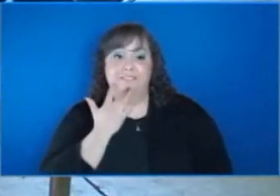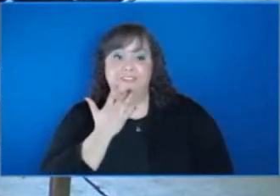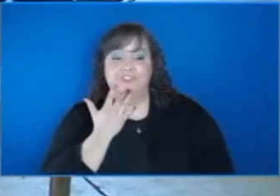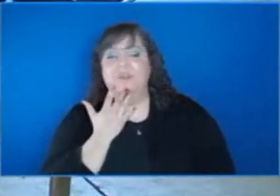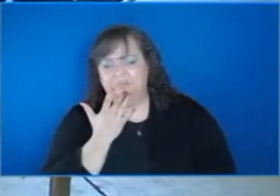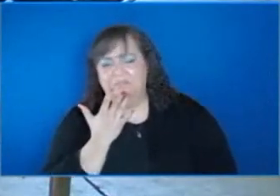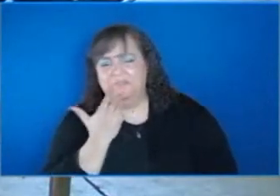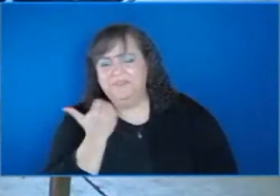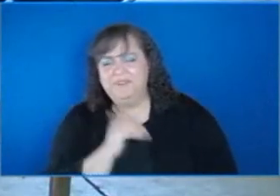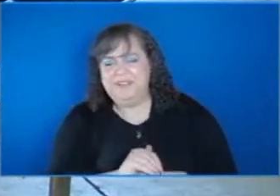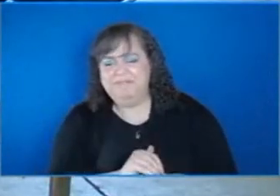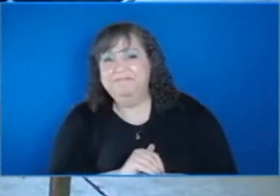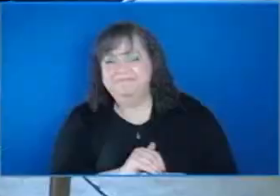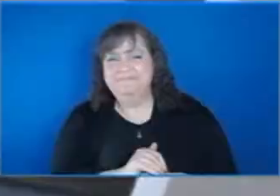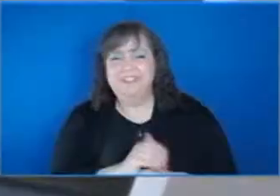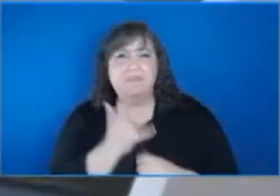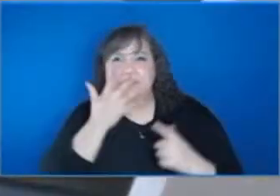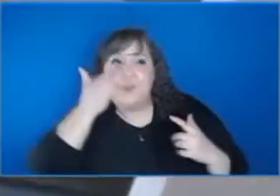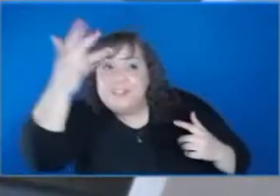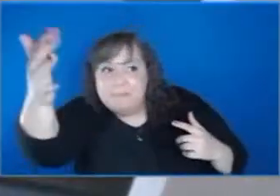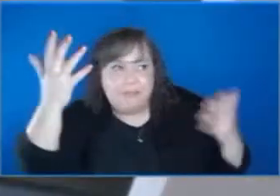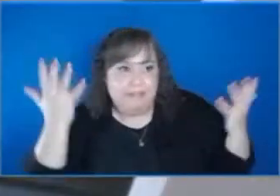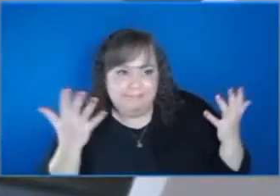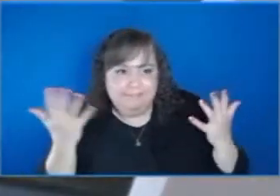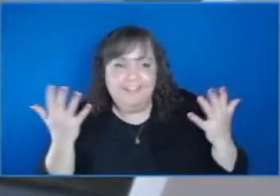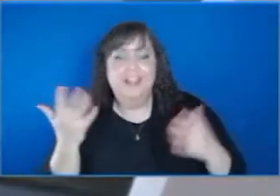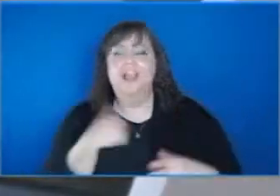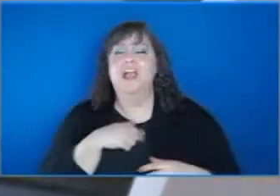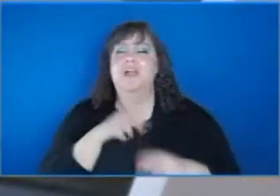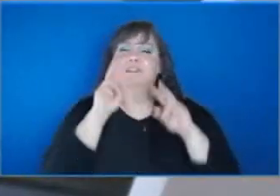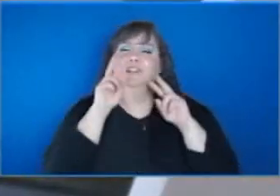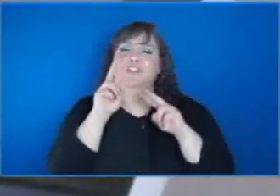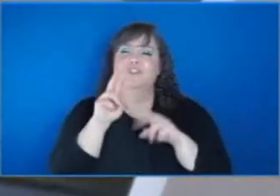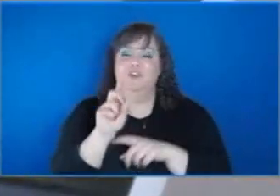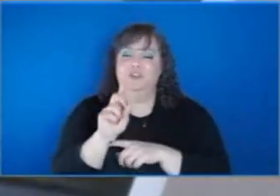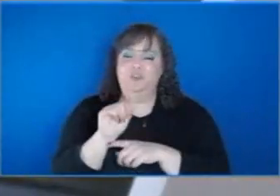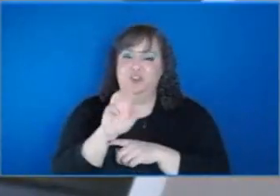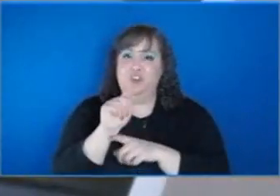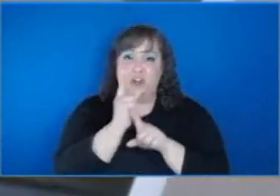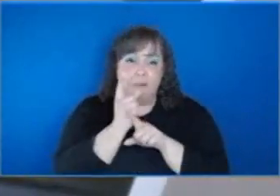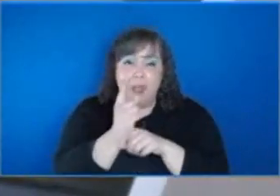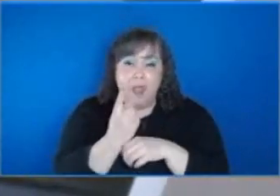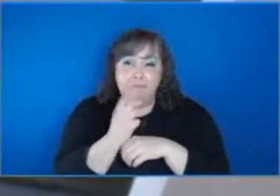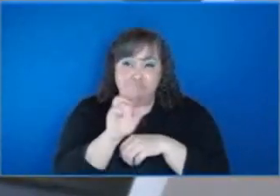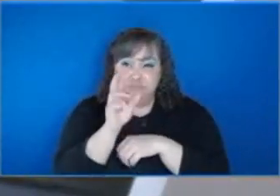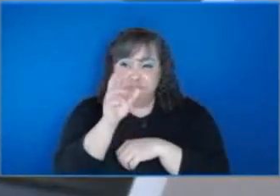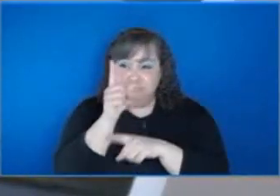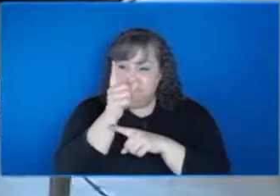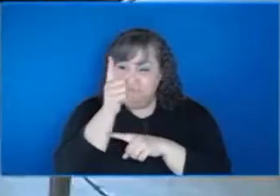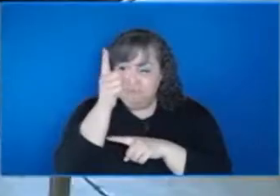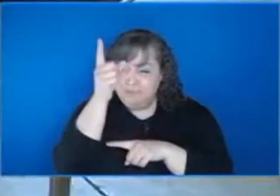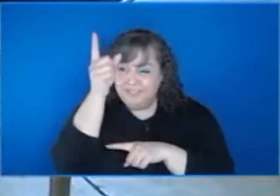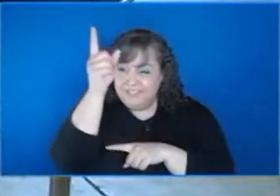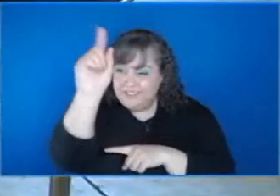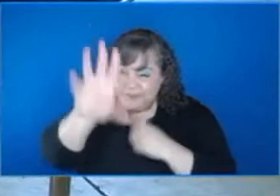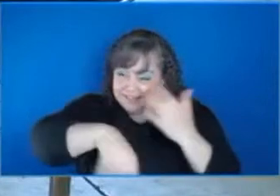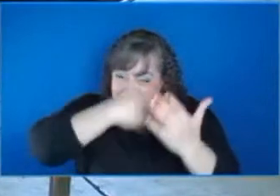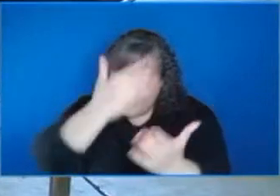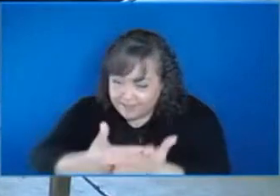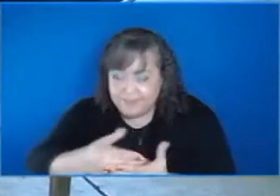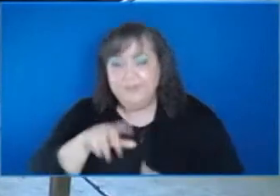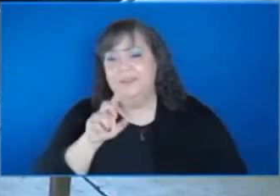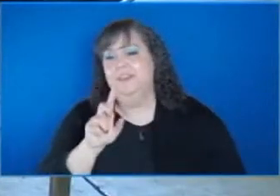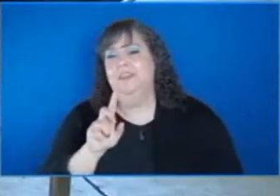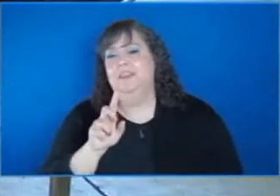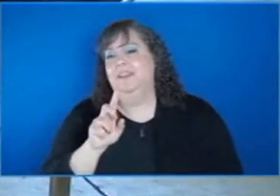sure. So I'm looking forward to DART getting off the planet and going over to Dimorphos. All right, well, I know that you are all